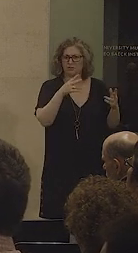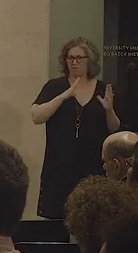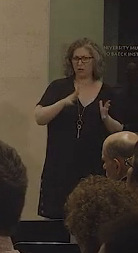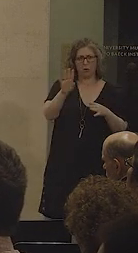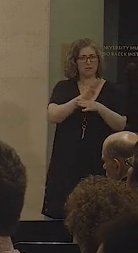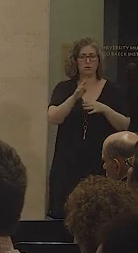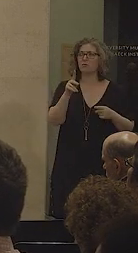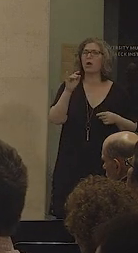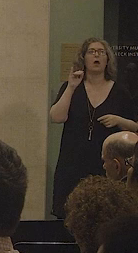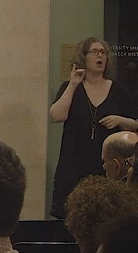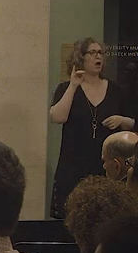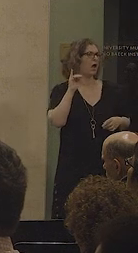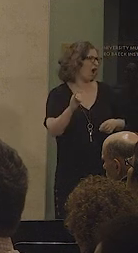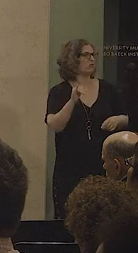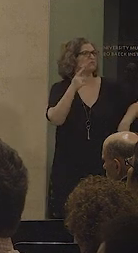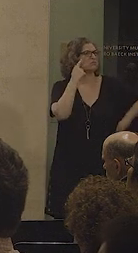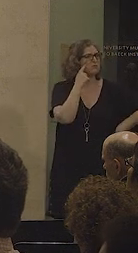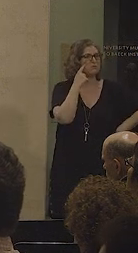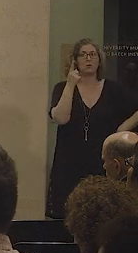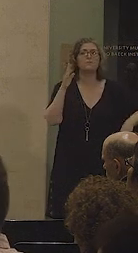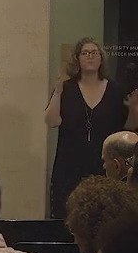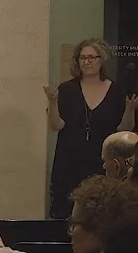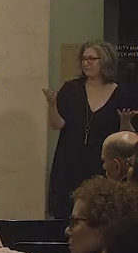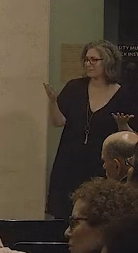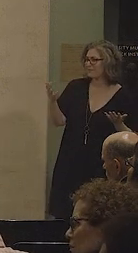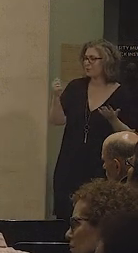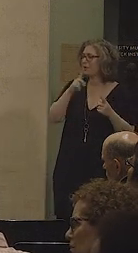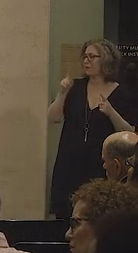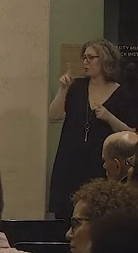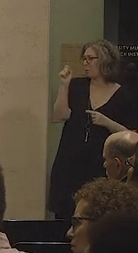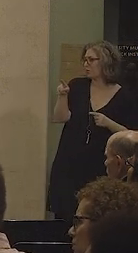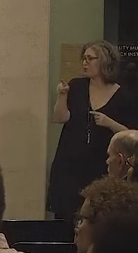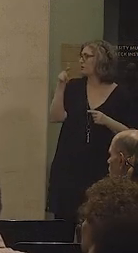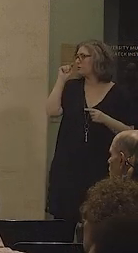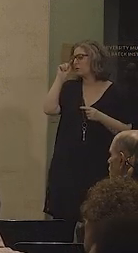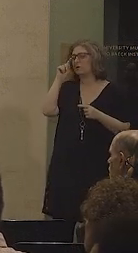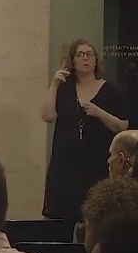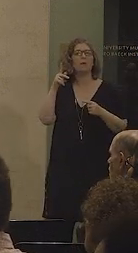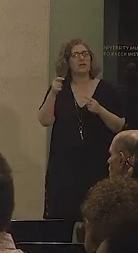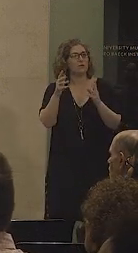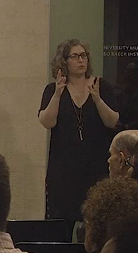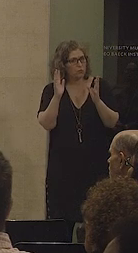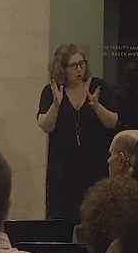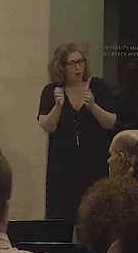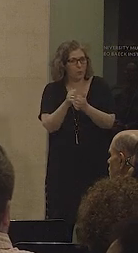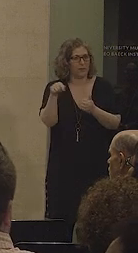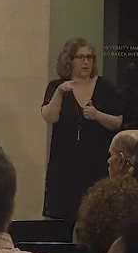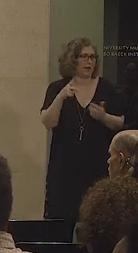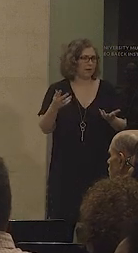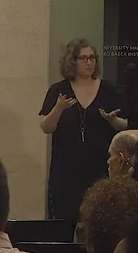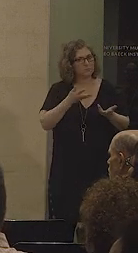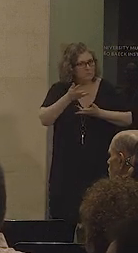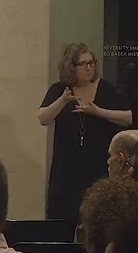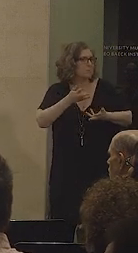goes, oh, well, I didn't. So I think the answer to your question is we just simply need to talk to them.